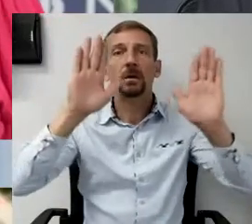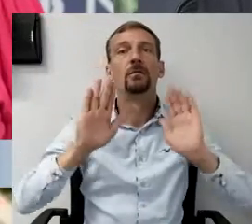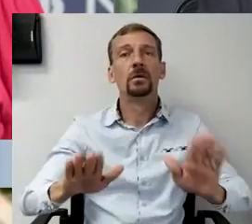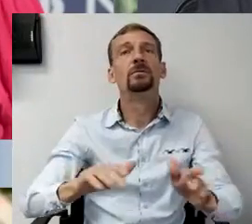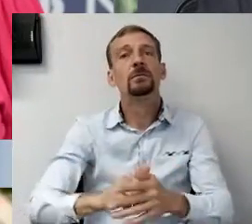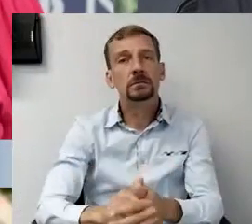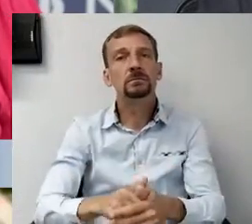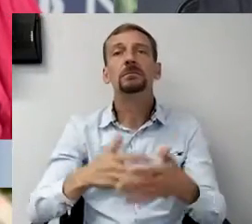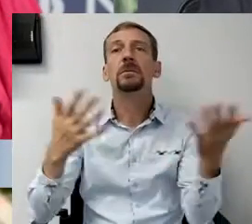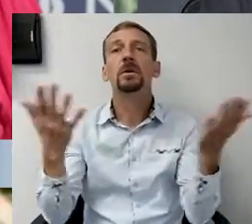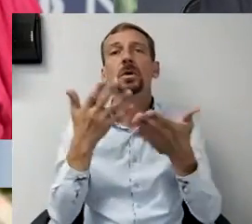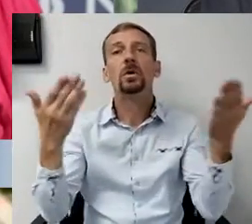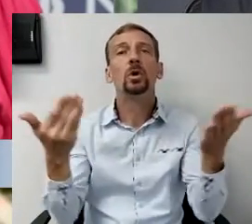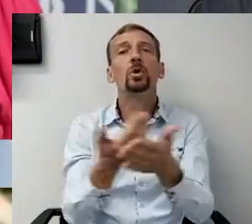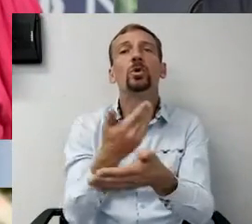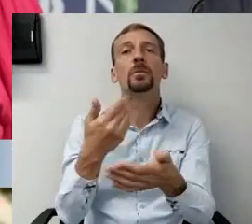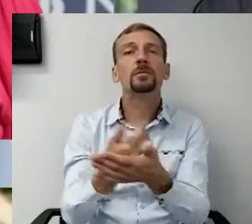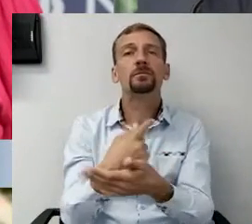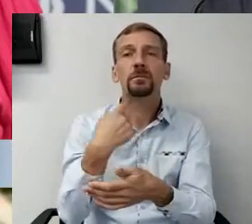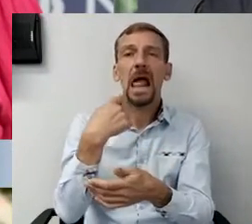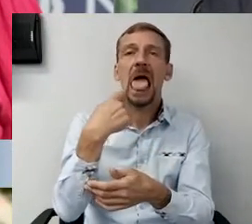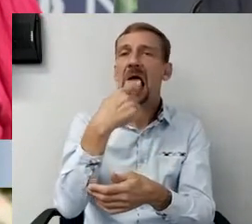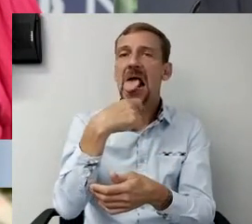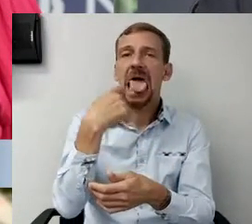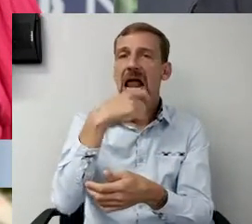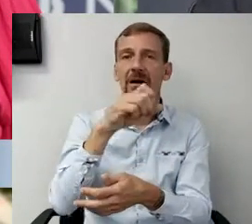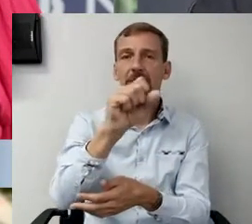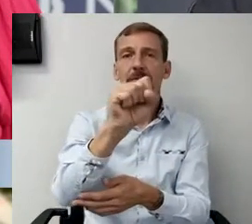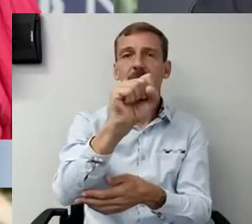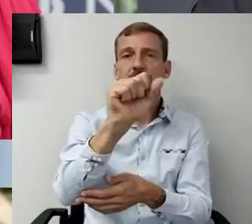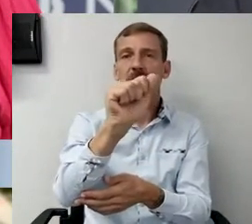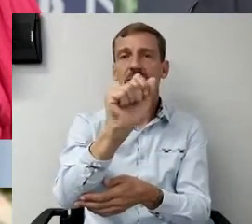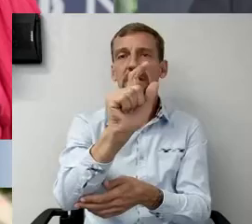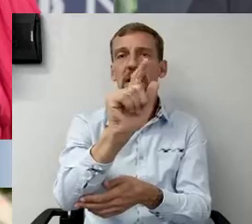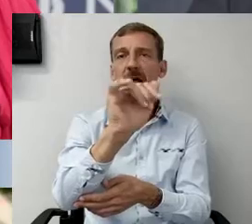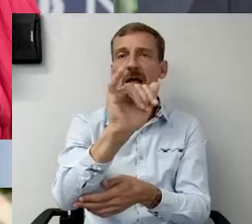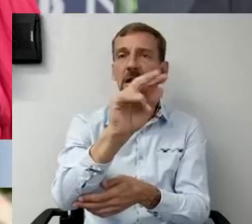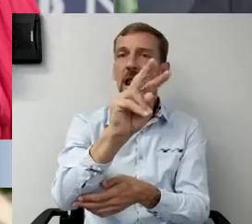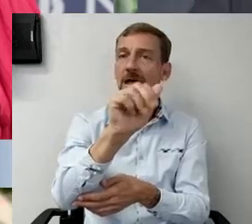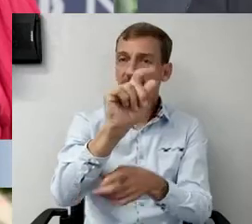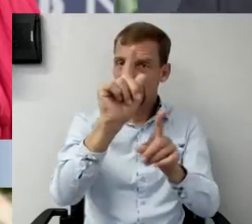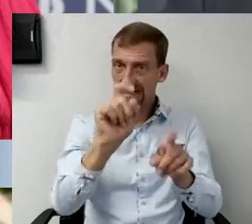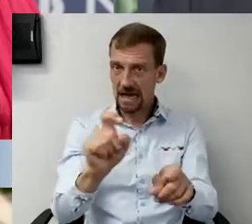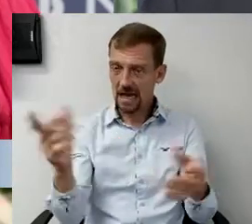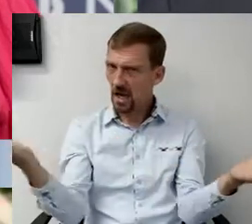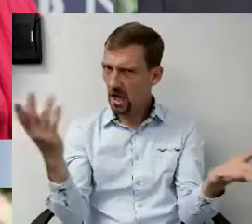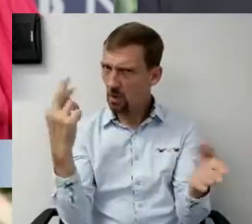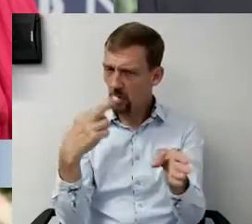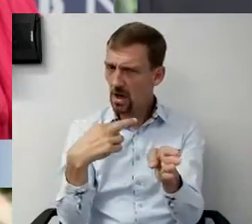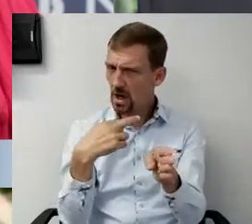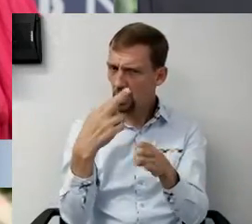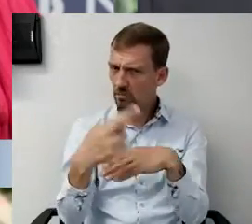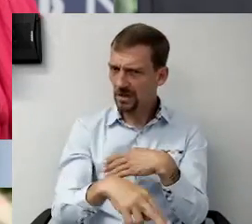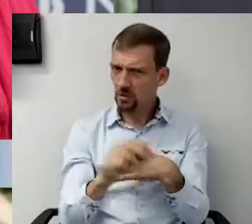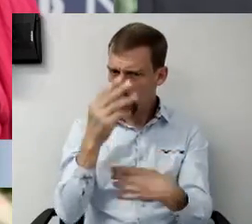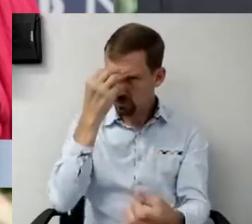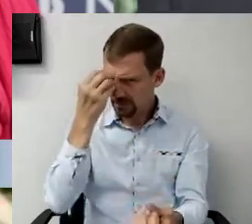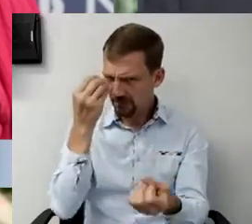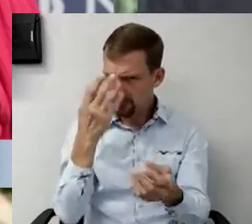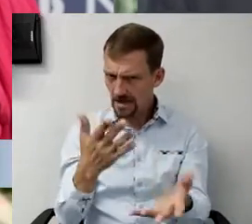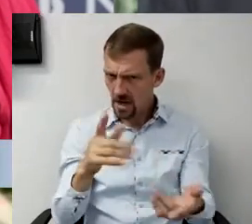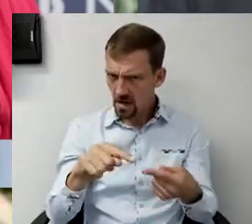Okay, so what about the new saliva test? Do you have an update on that? I do. Trying to find my notes here.